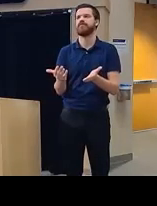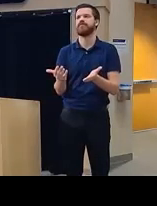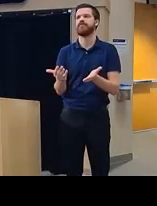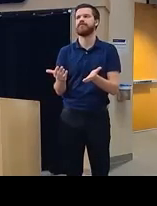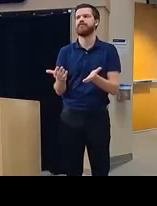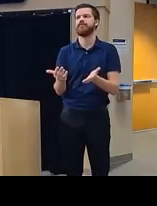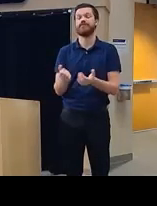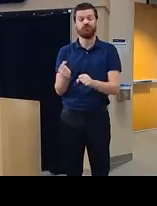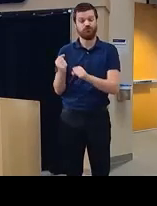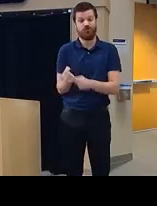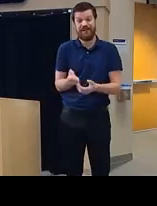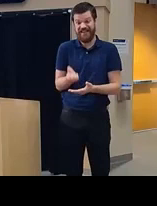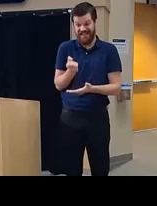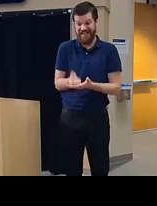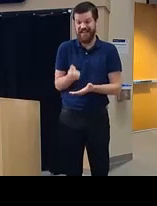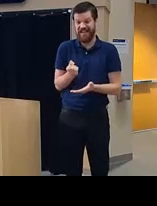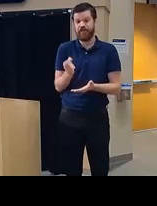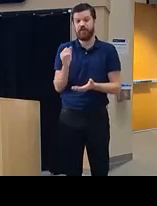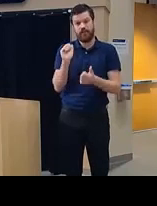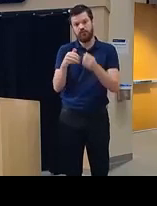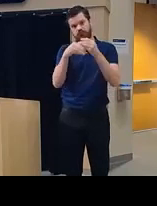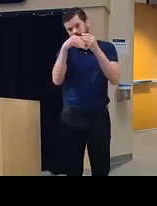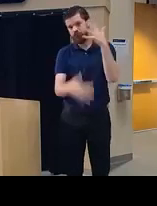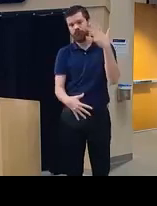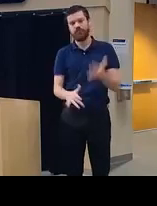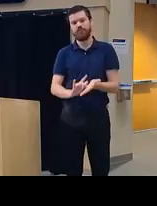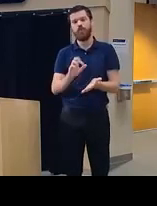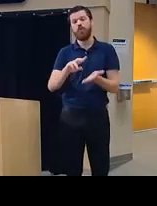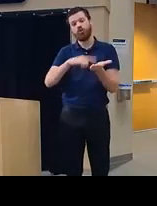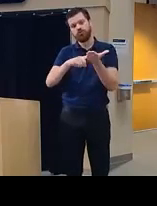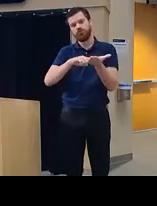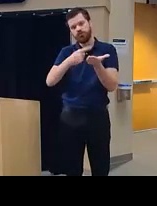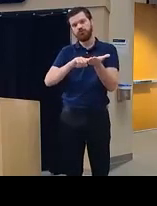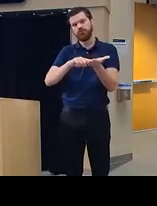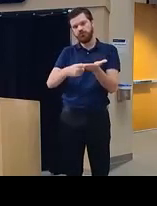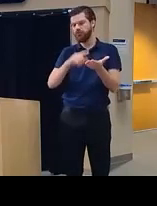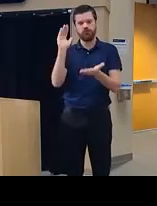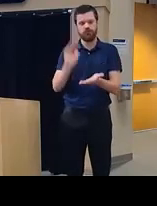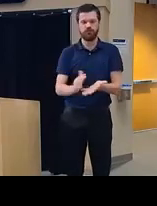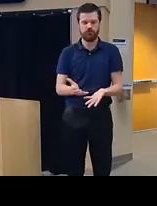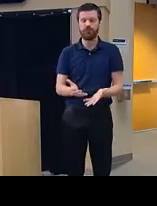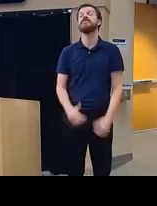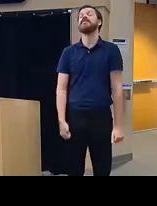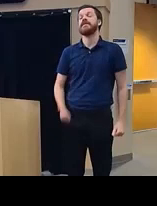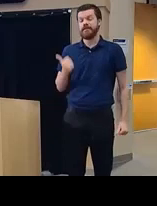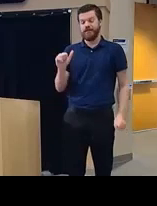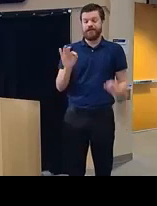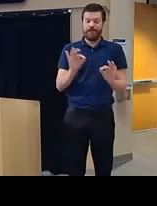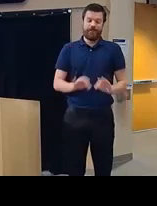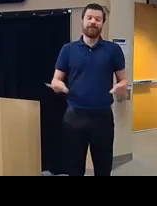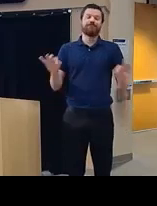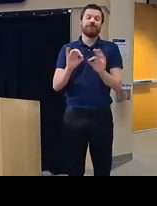there's not necessarily strong evidence the patient needs to be on that many medications or the doses that they're on. yeah, so that's a really critically